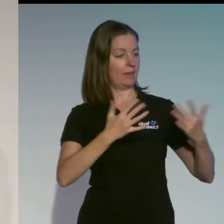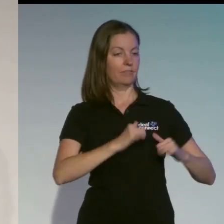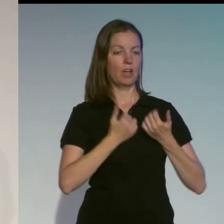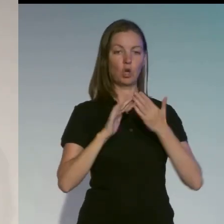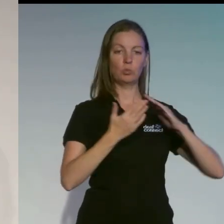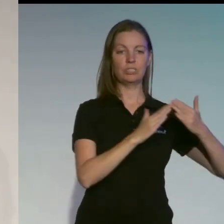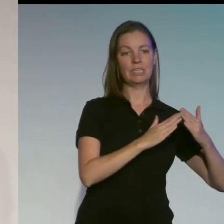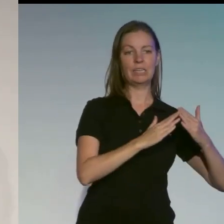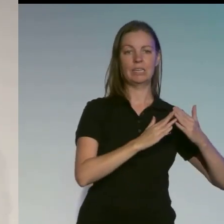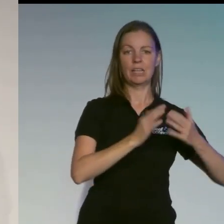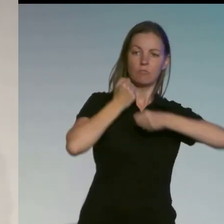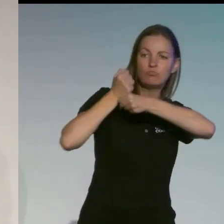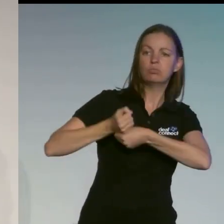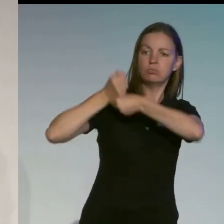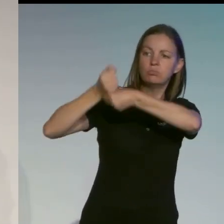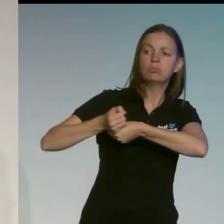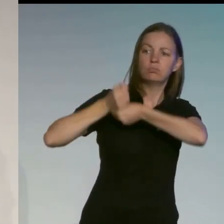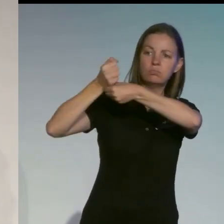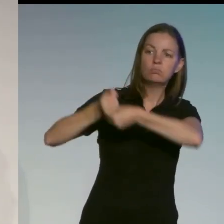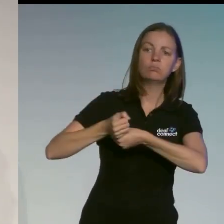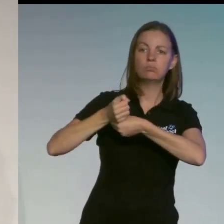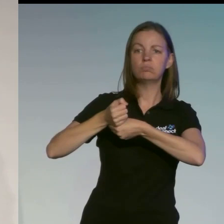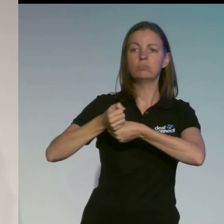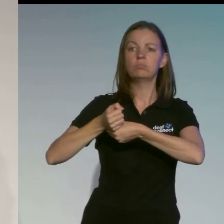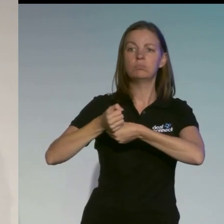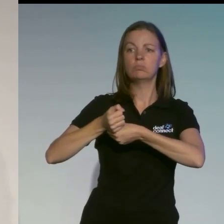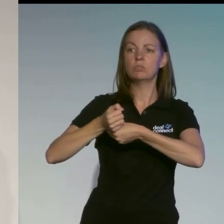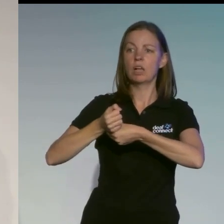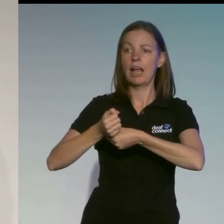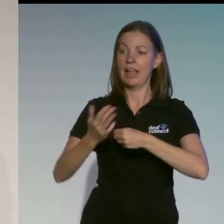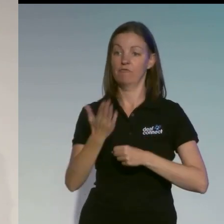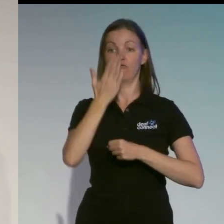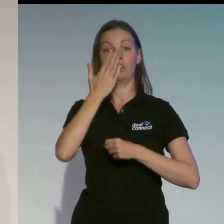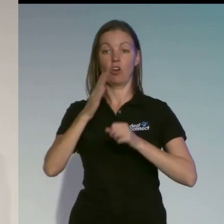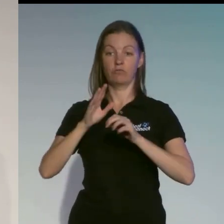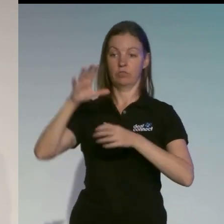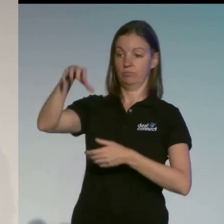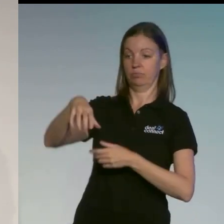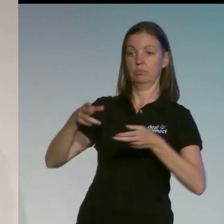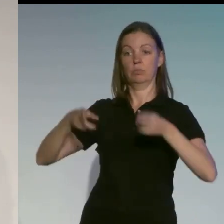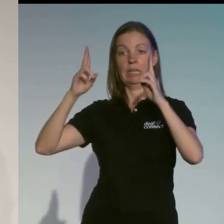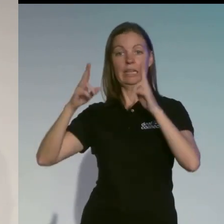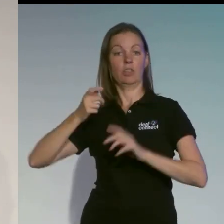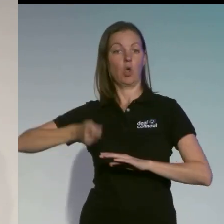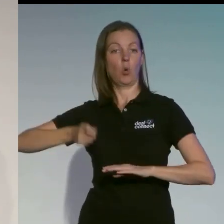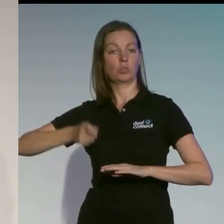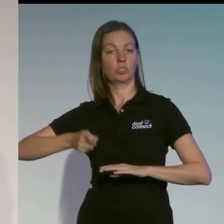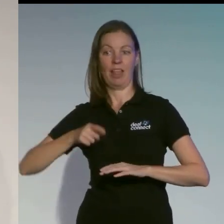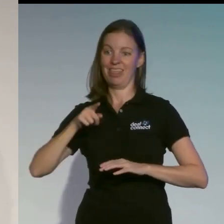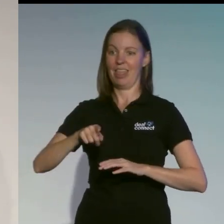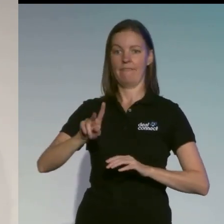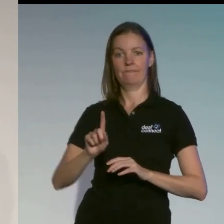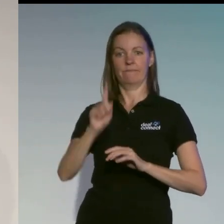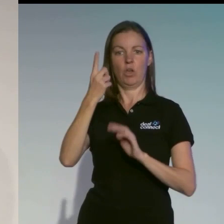they protest, they raise their rainbow flag in front of court. That's the first time the Chinese